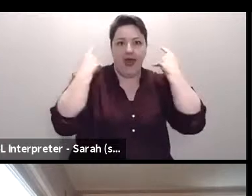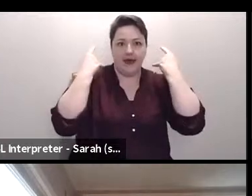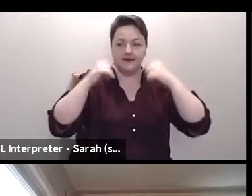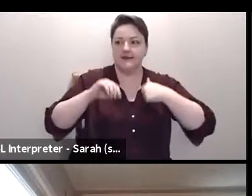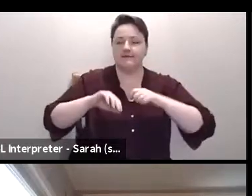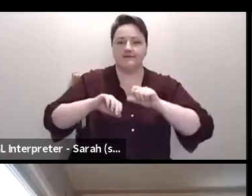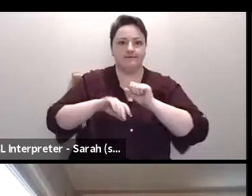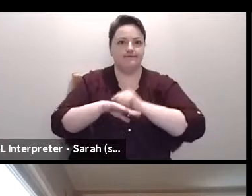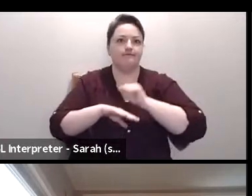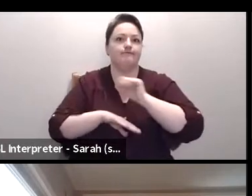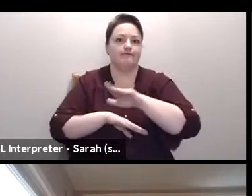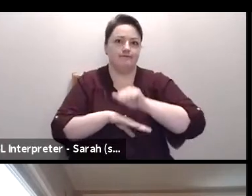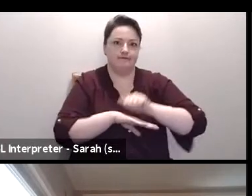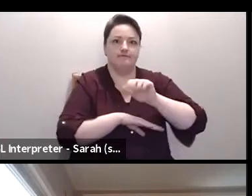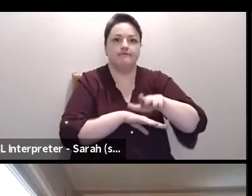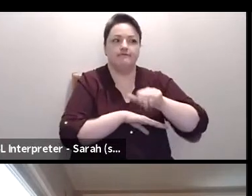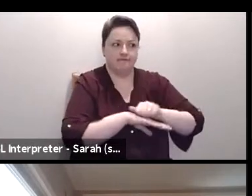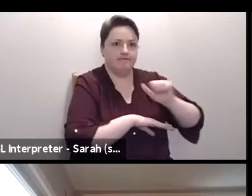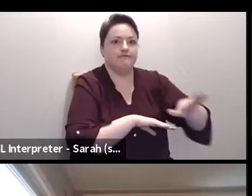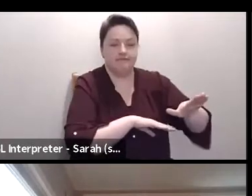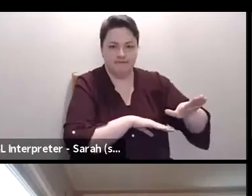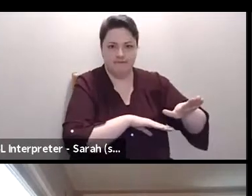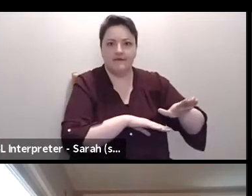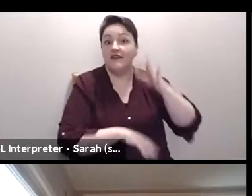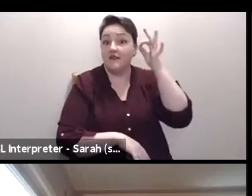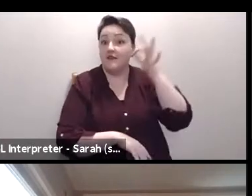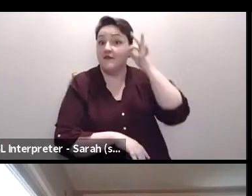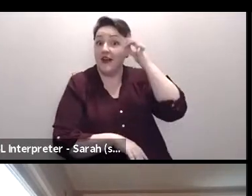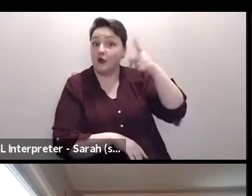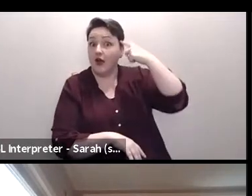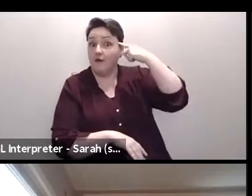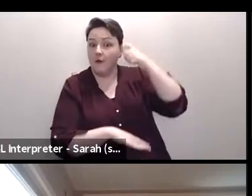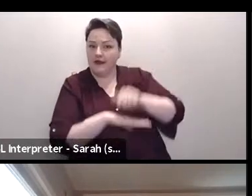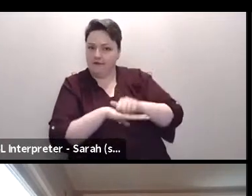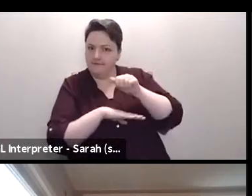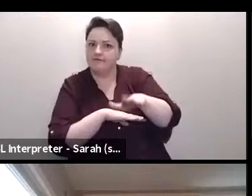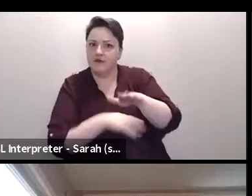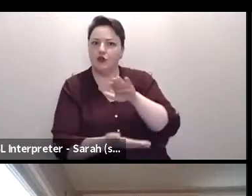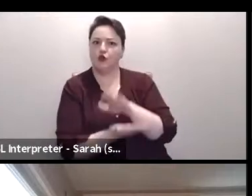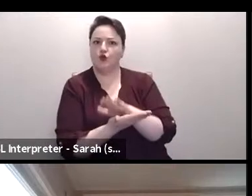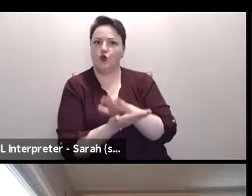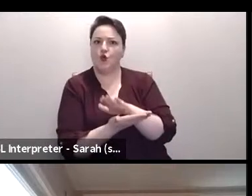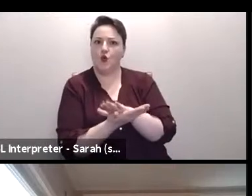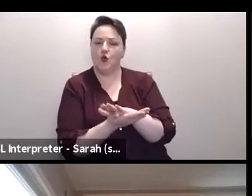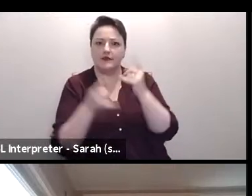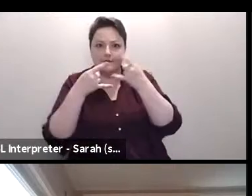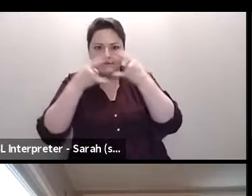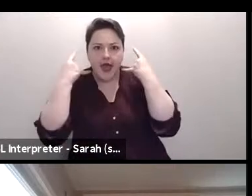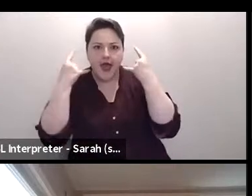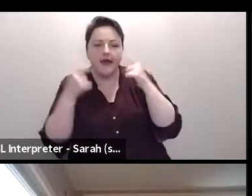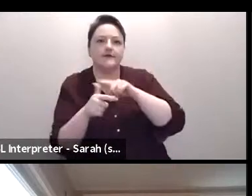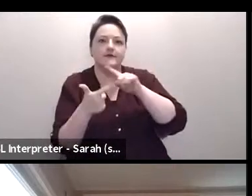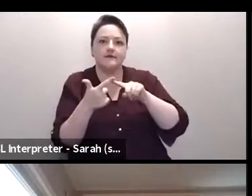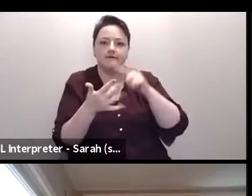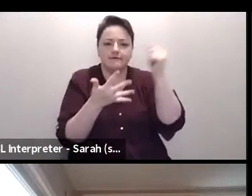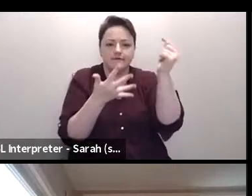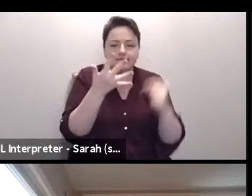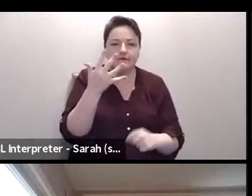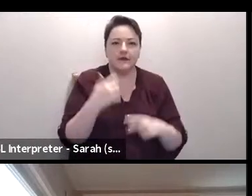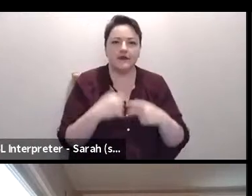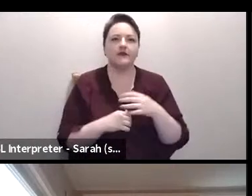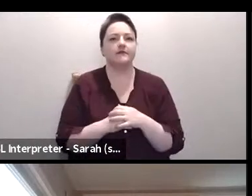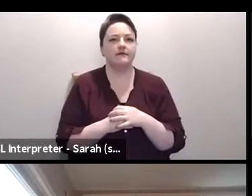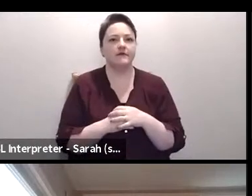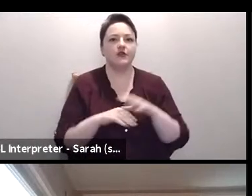the federal government is providing masks to schools as well to ensure that kids have masks and to ensure that they can get the services